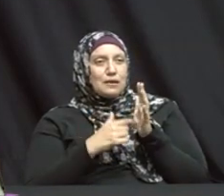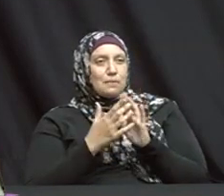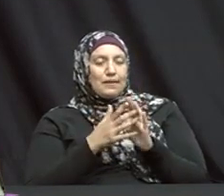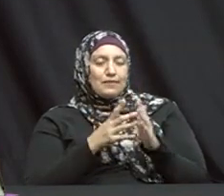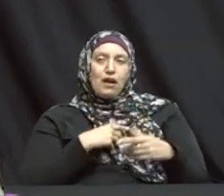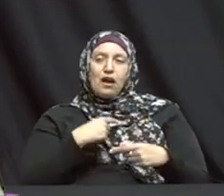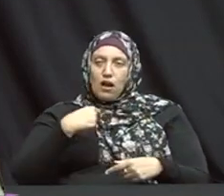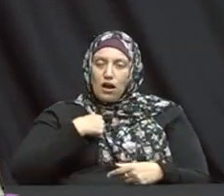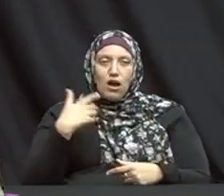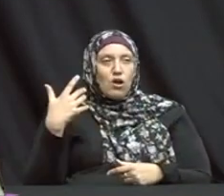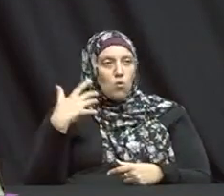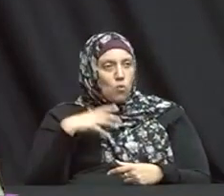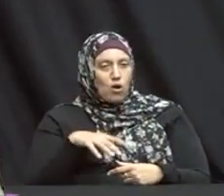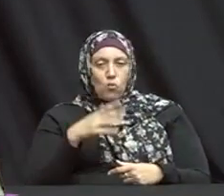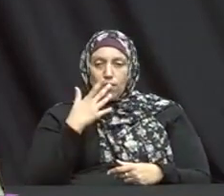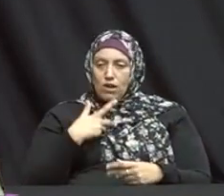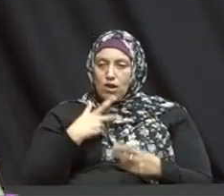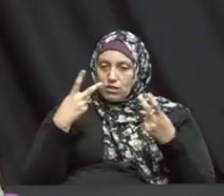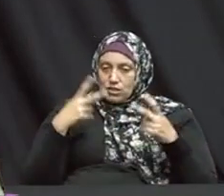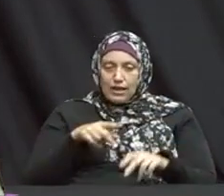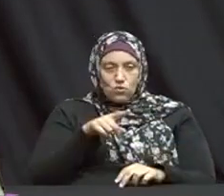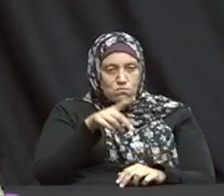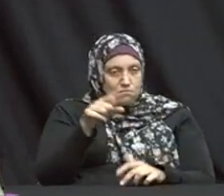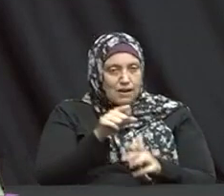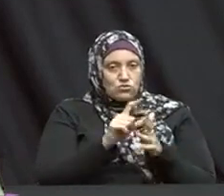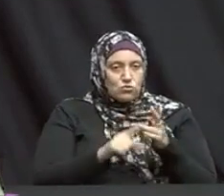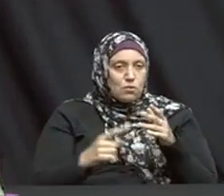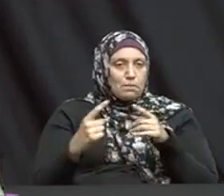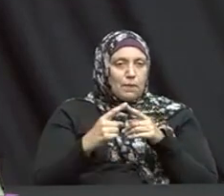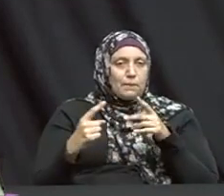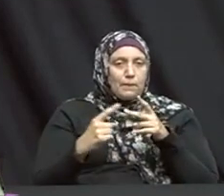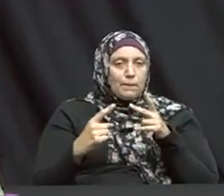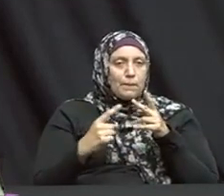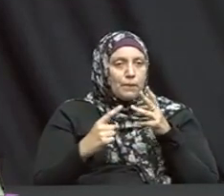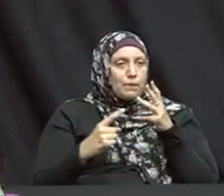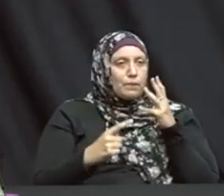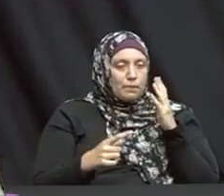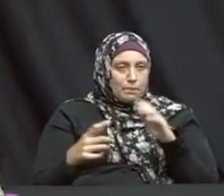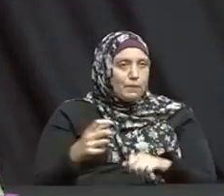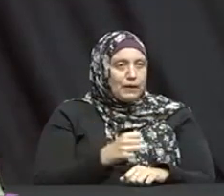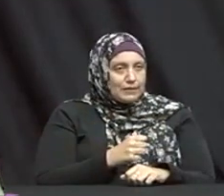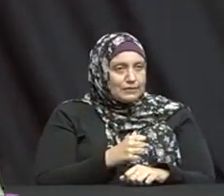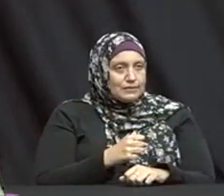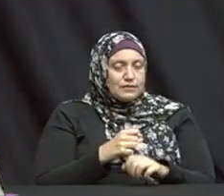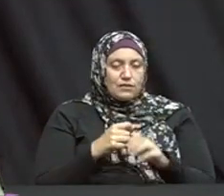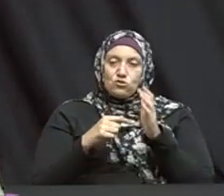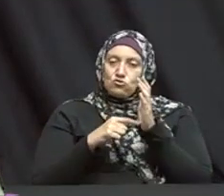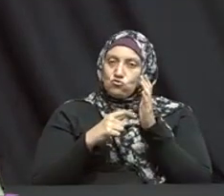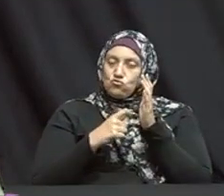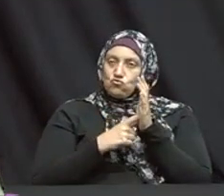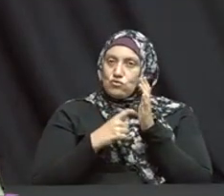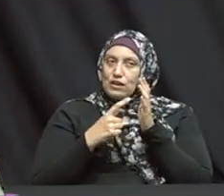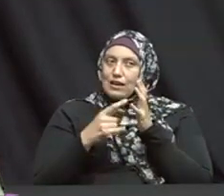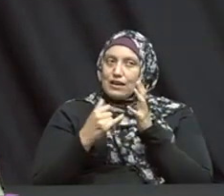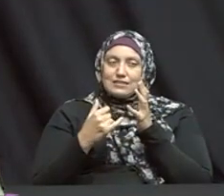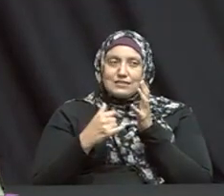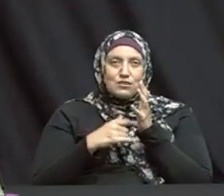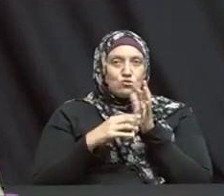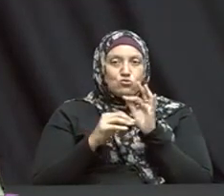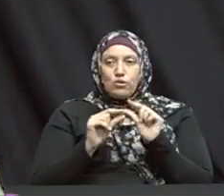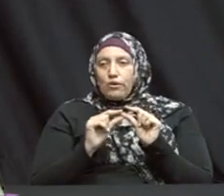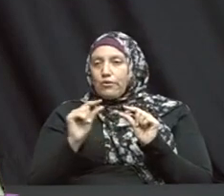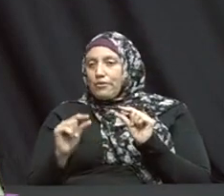dealt with after your death, generally speaking, those trusts do not apportion the estate in the manner